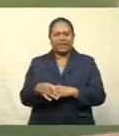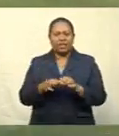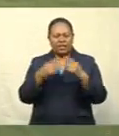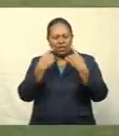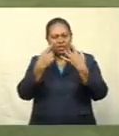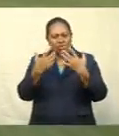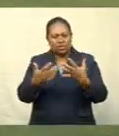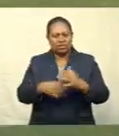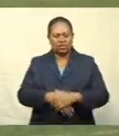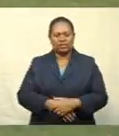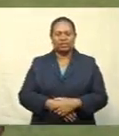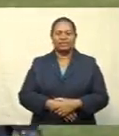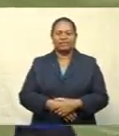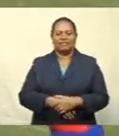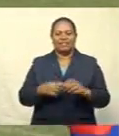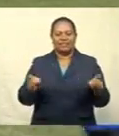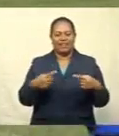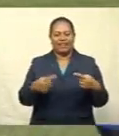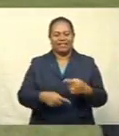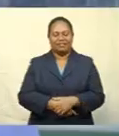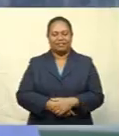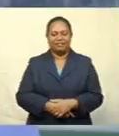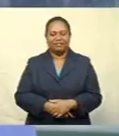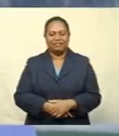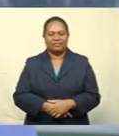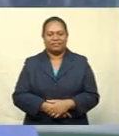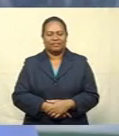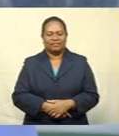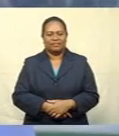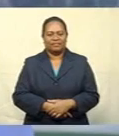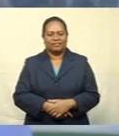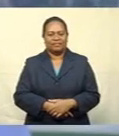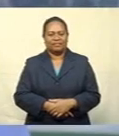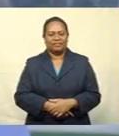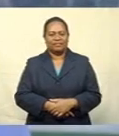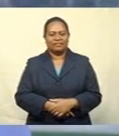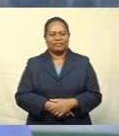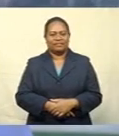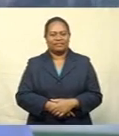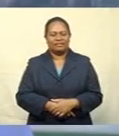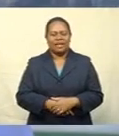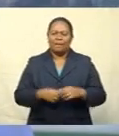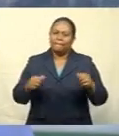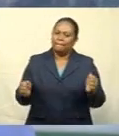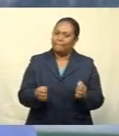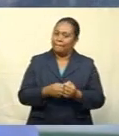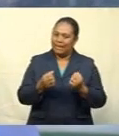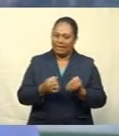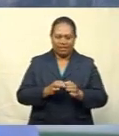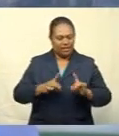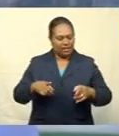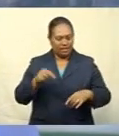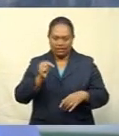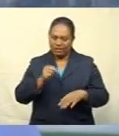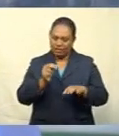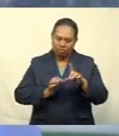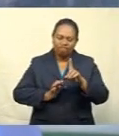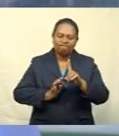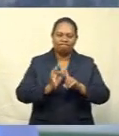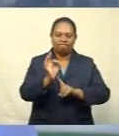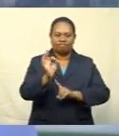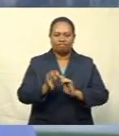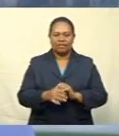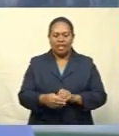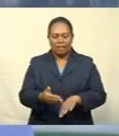in the final. There's a lot of things that we need to improve on before meeting